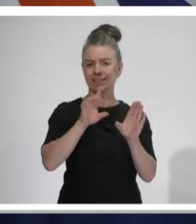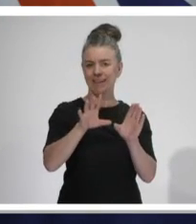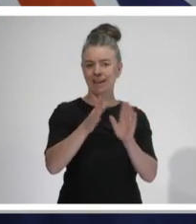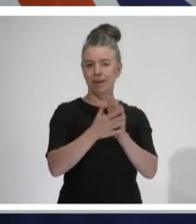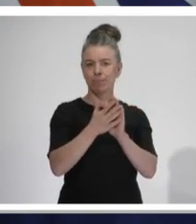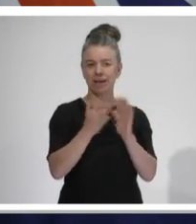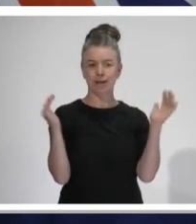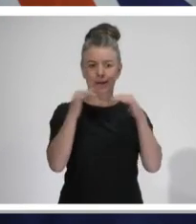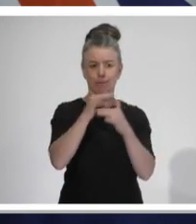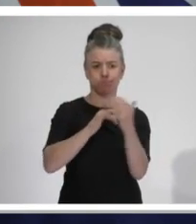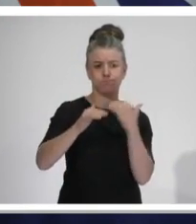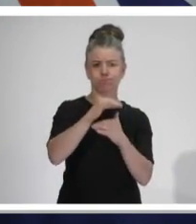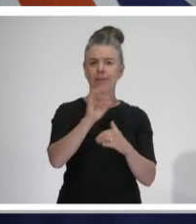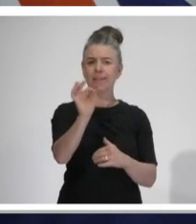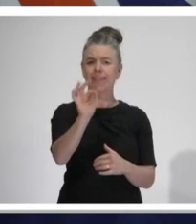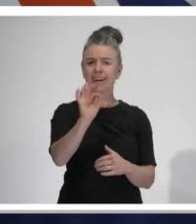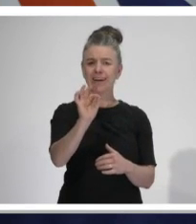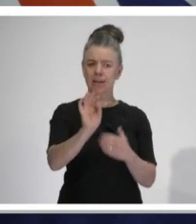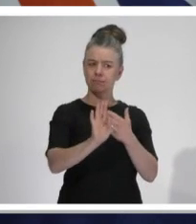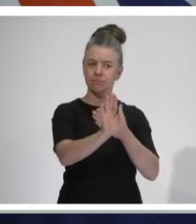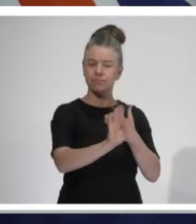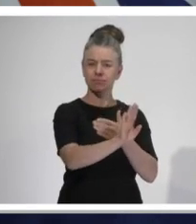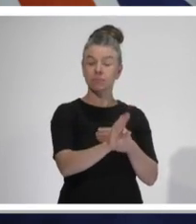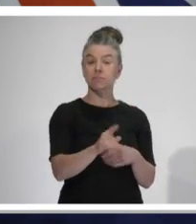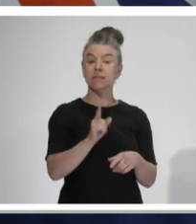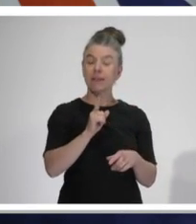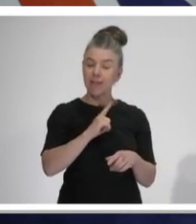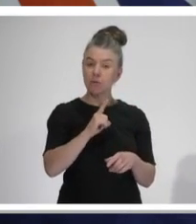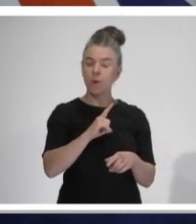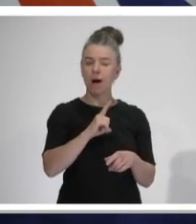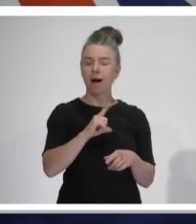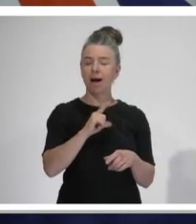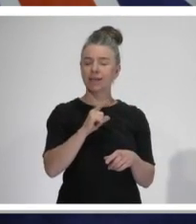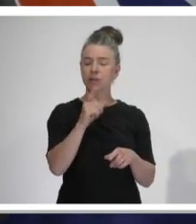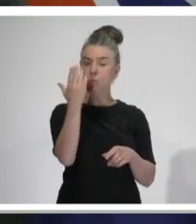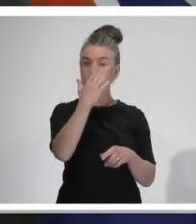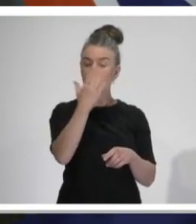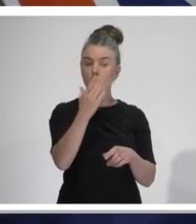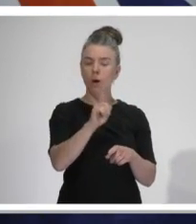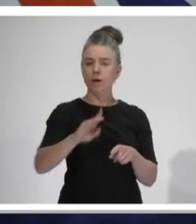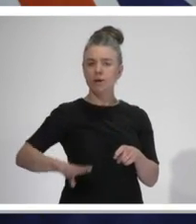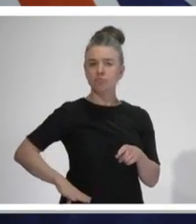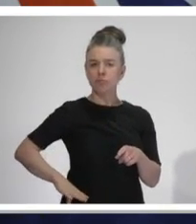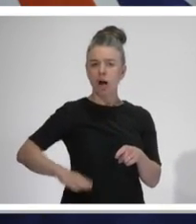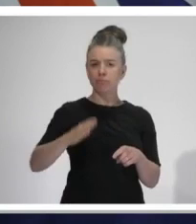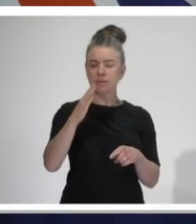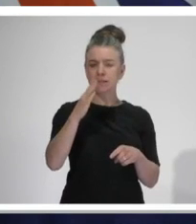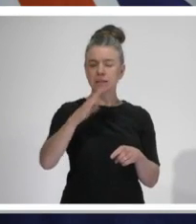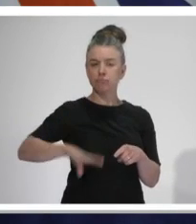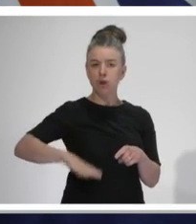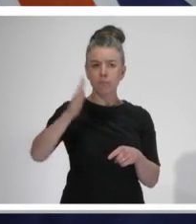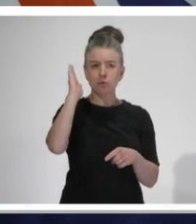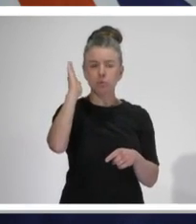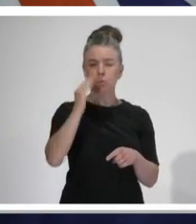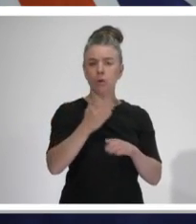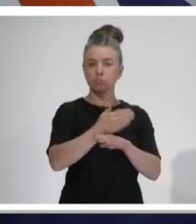and have physical distancing. Similarly, that's the reason why we're looking at bubbles within primary schools and ECEs. This is about